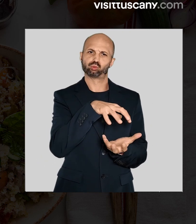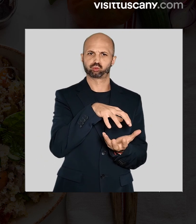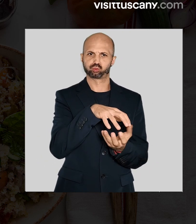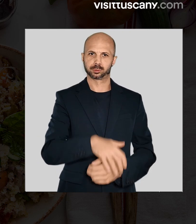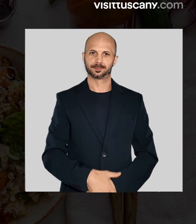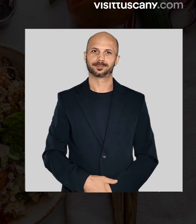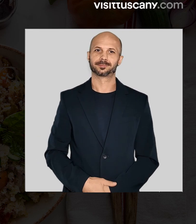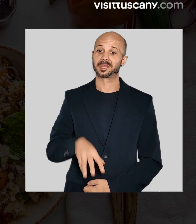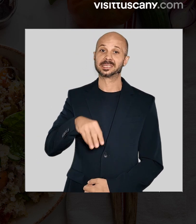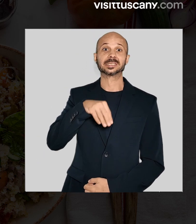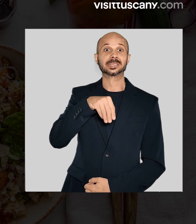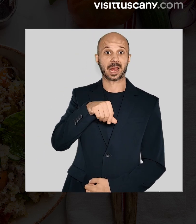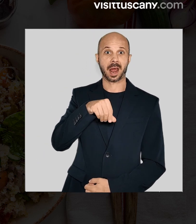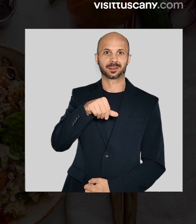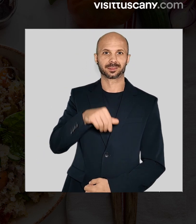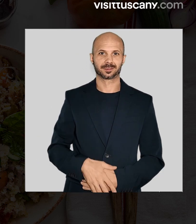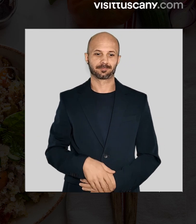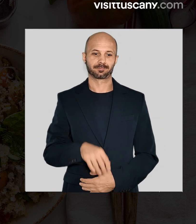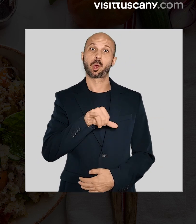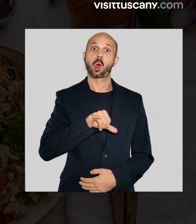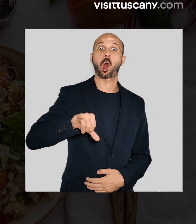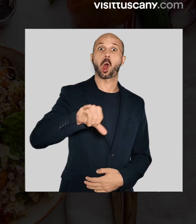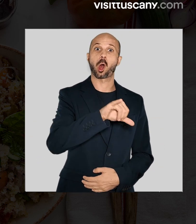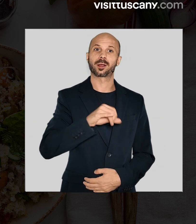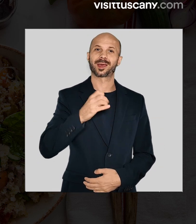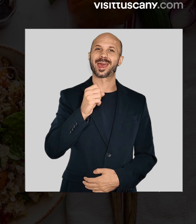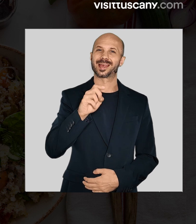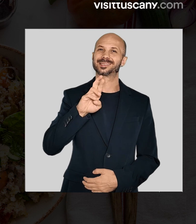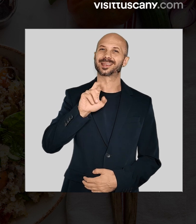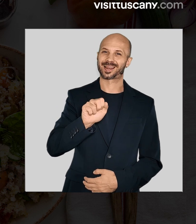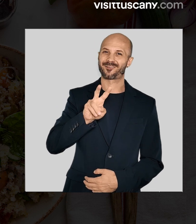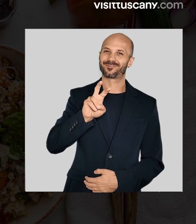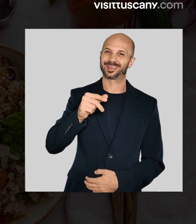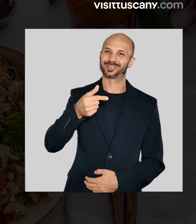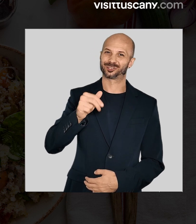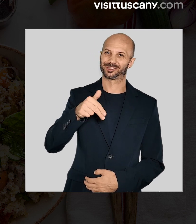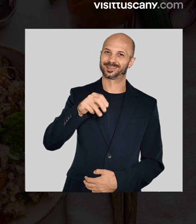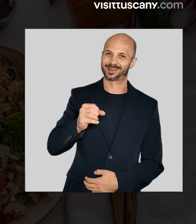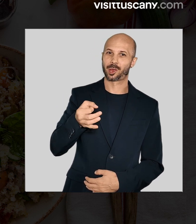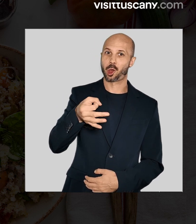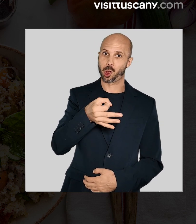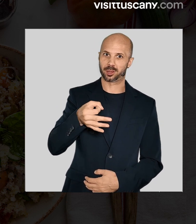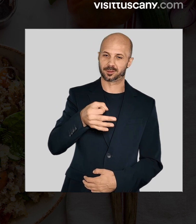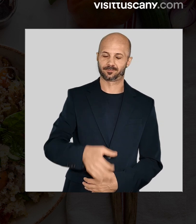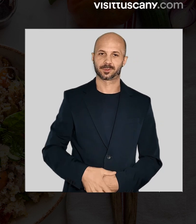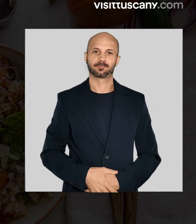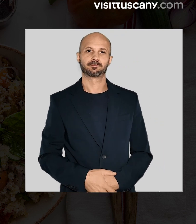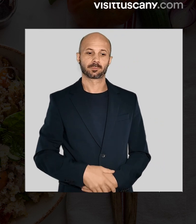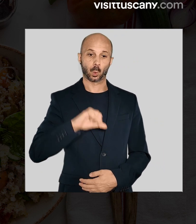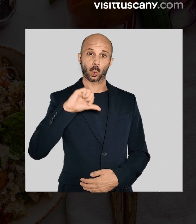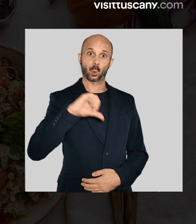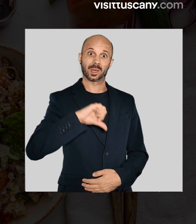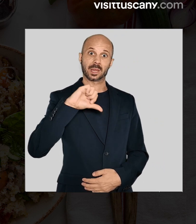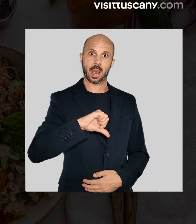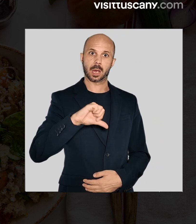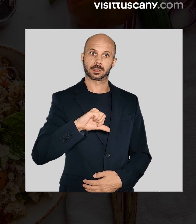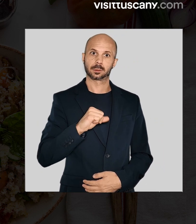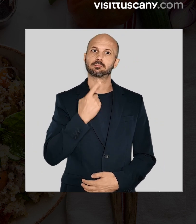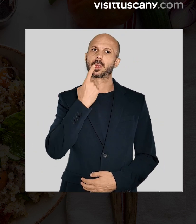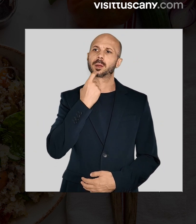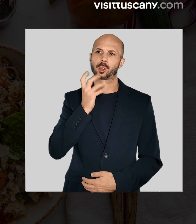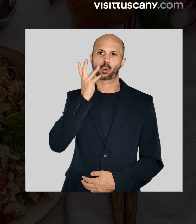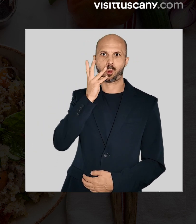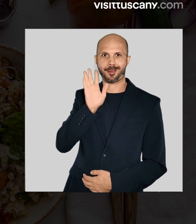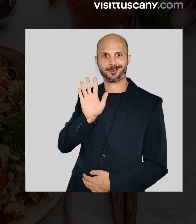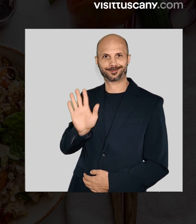leaves, salt, freshly ground black pepper, red wine vinegar, extra